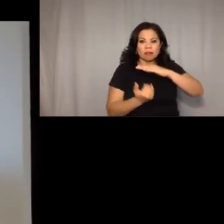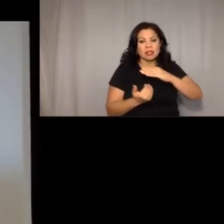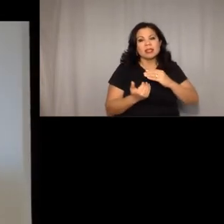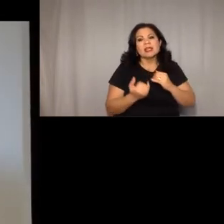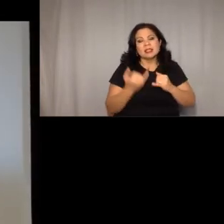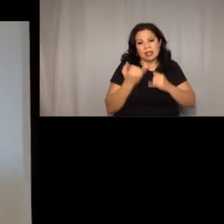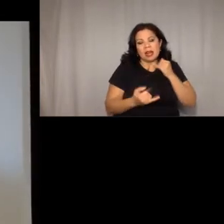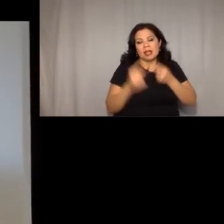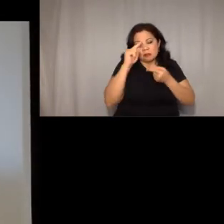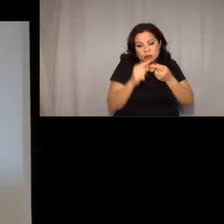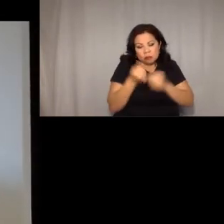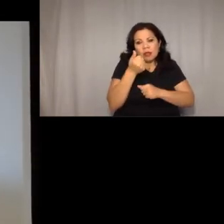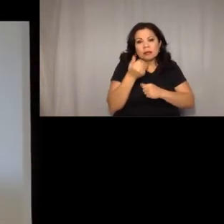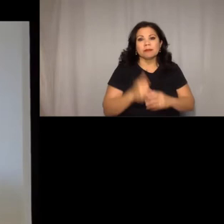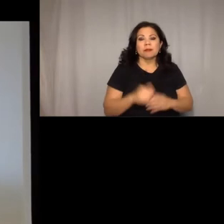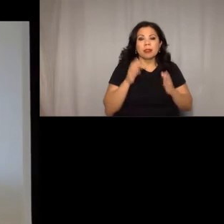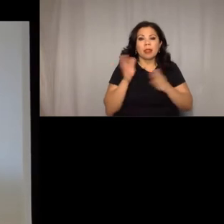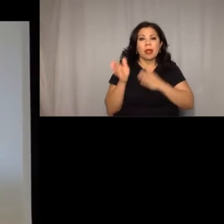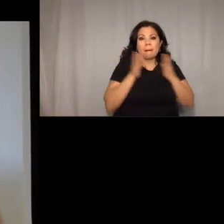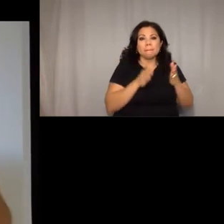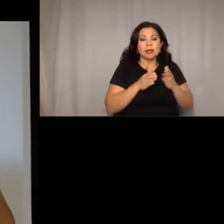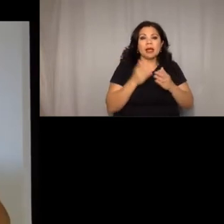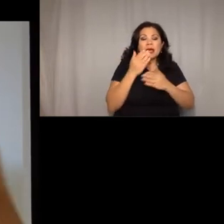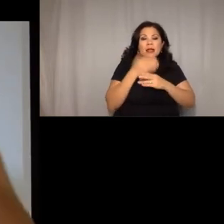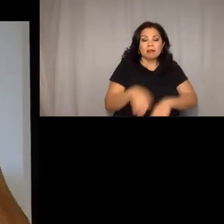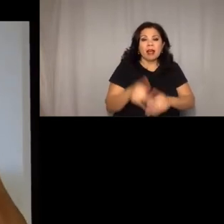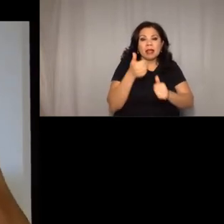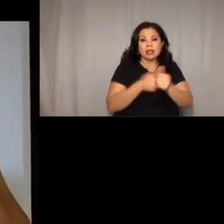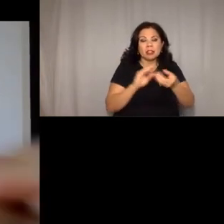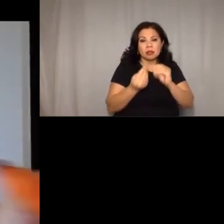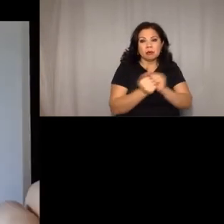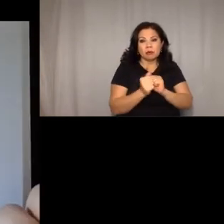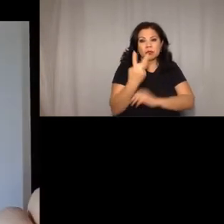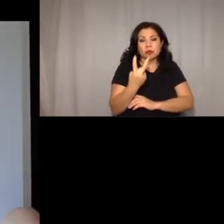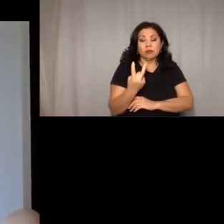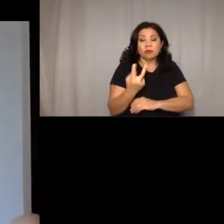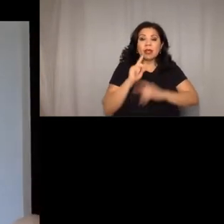over here, I'm going to divide by 2, divide by 2. I get 3/9.